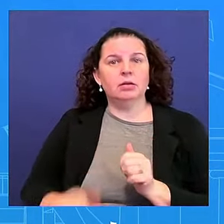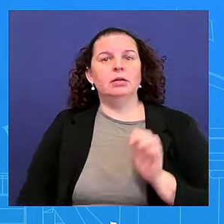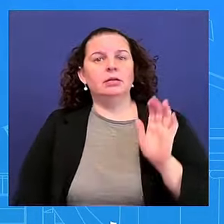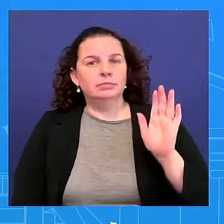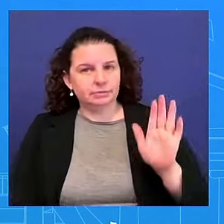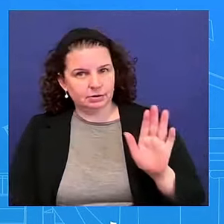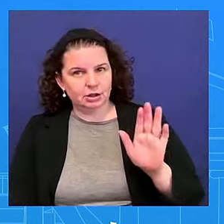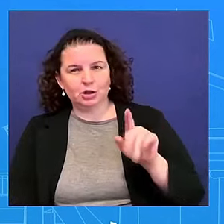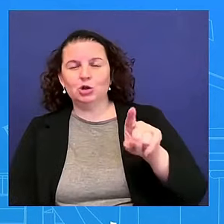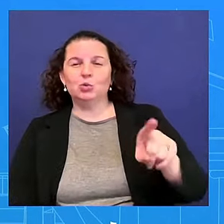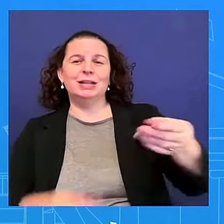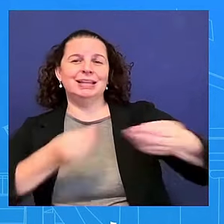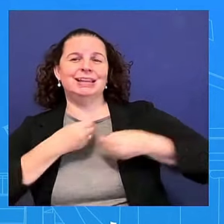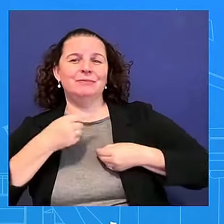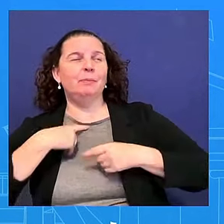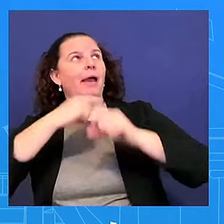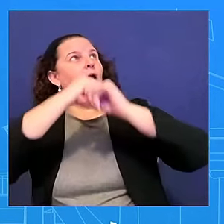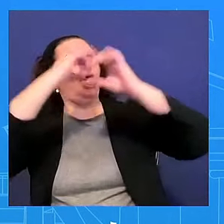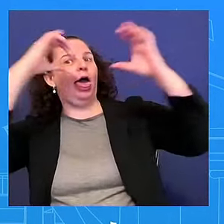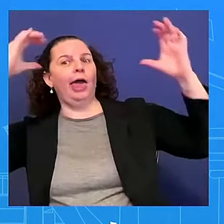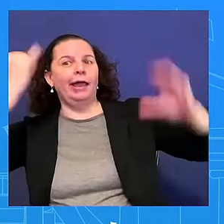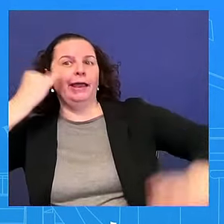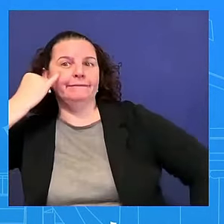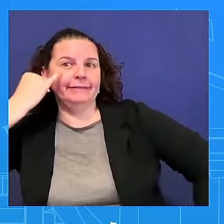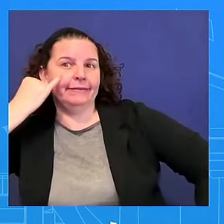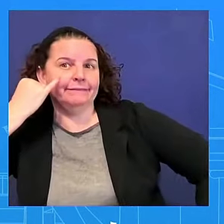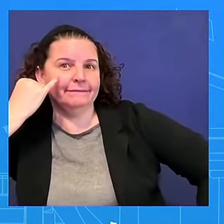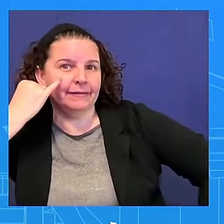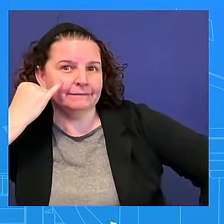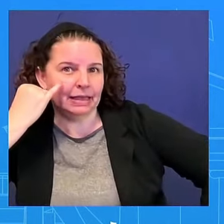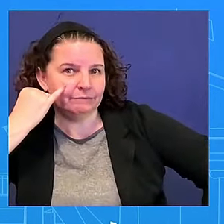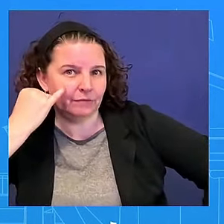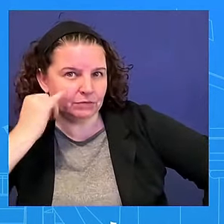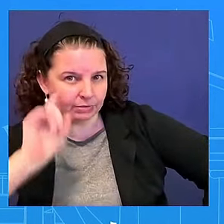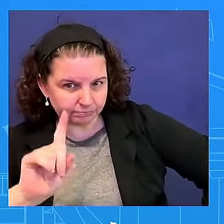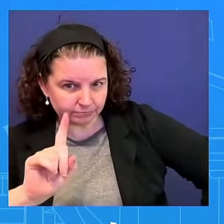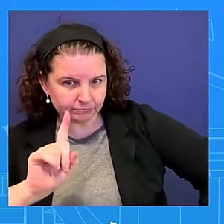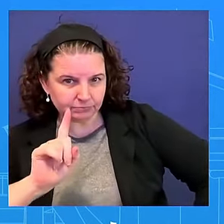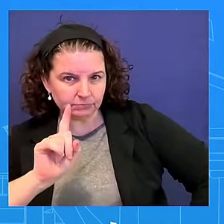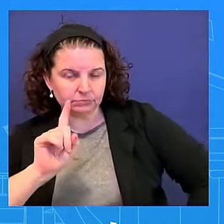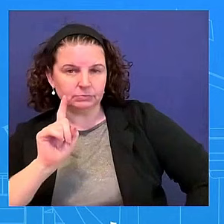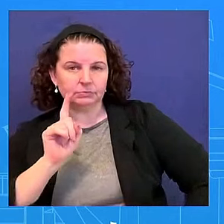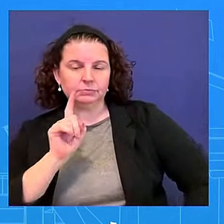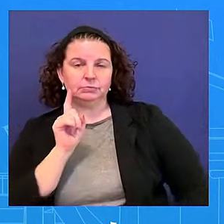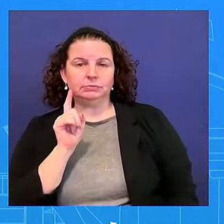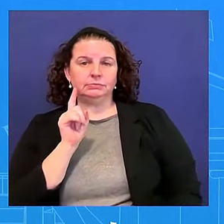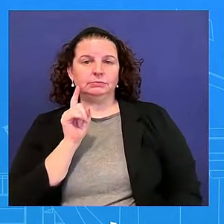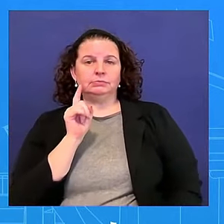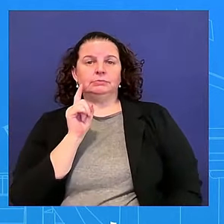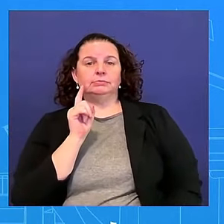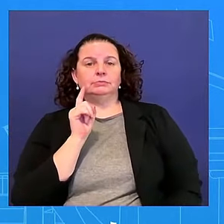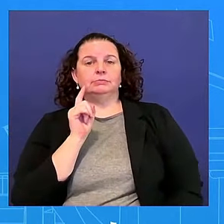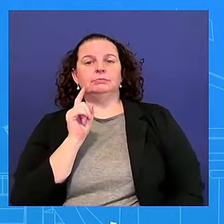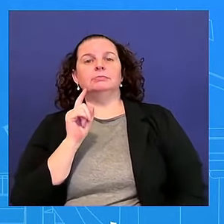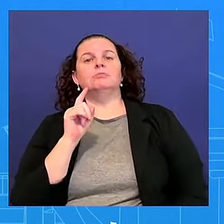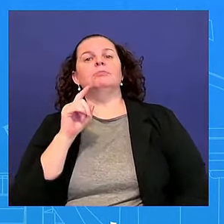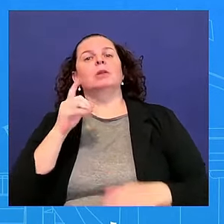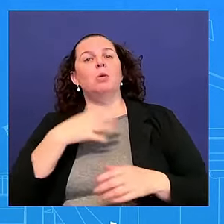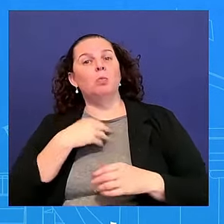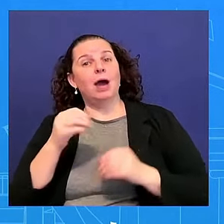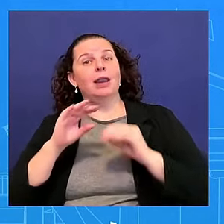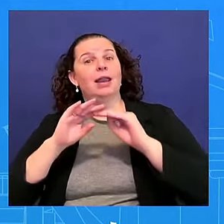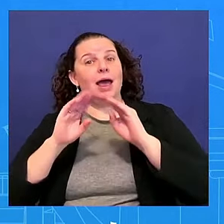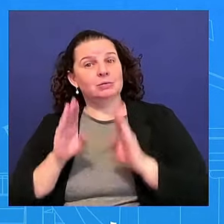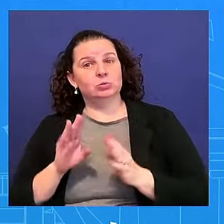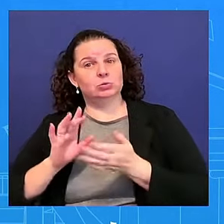say, just to clear this up, the White House medical unit, his doctor, they don't believe